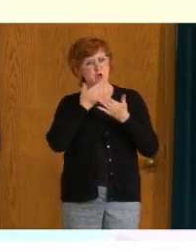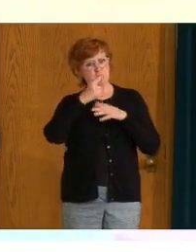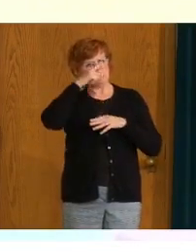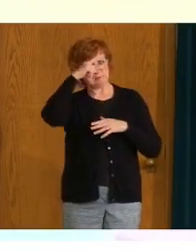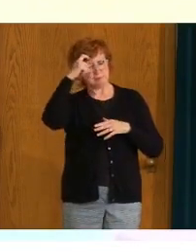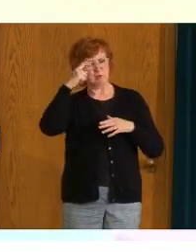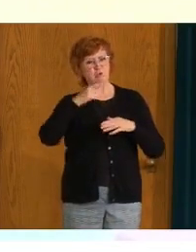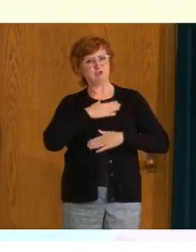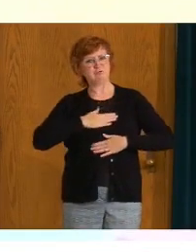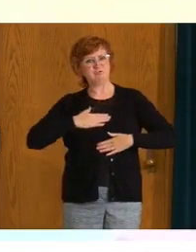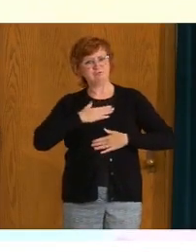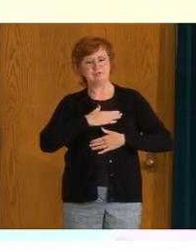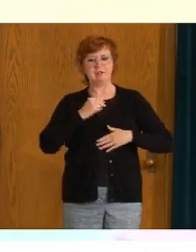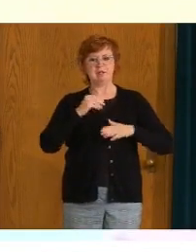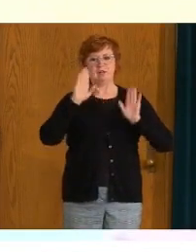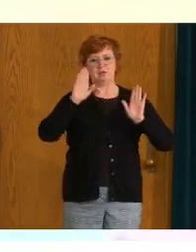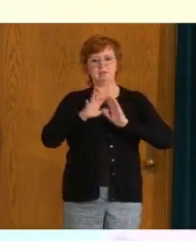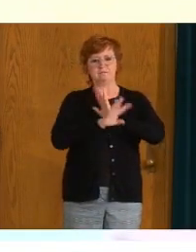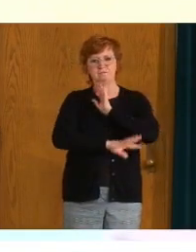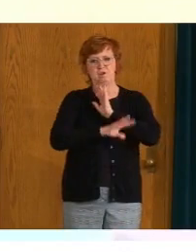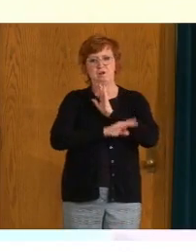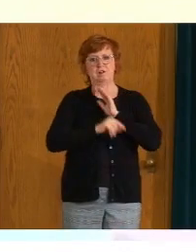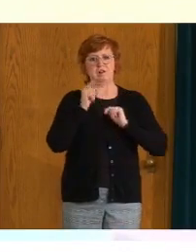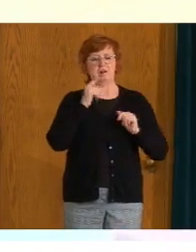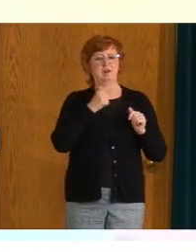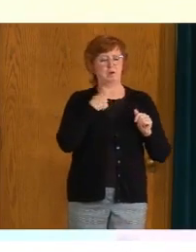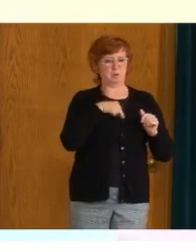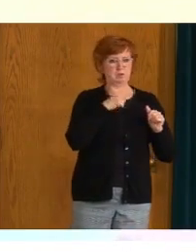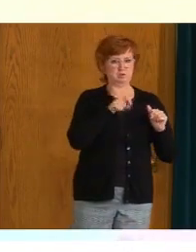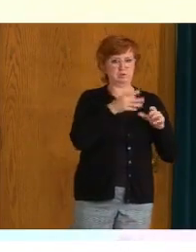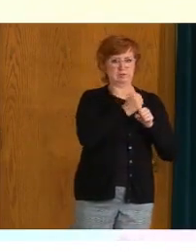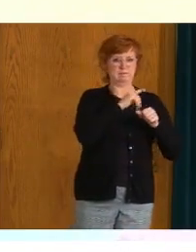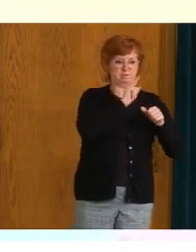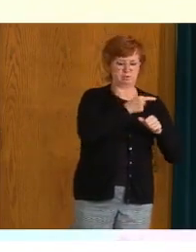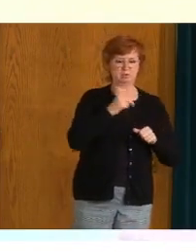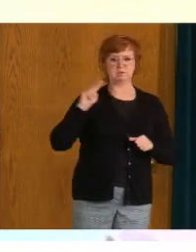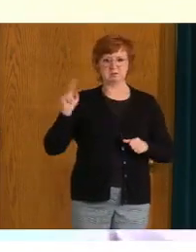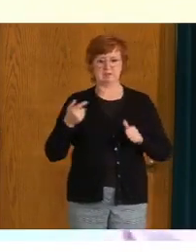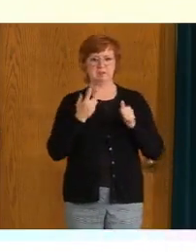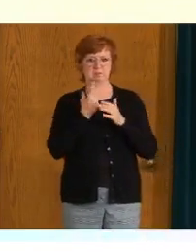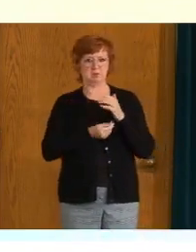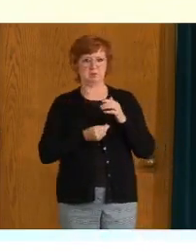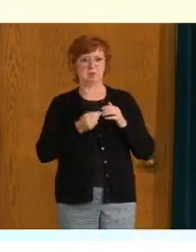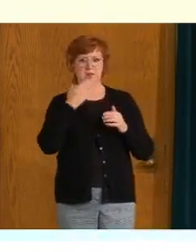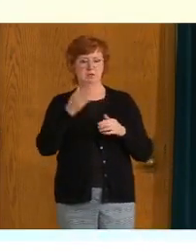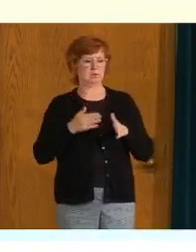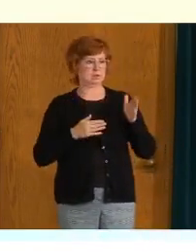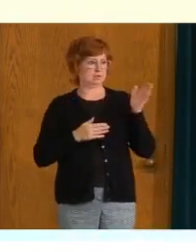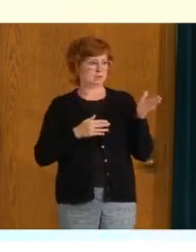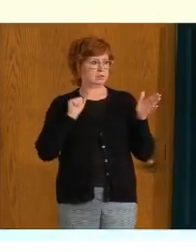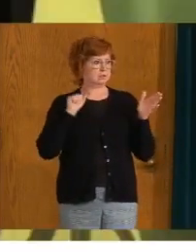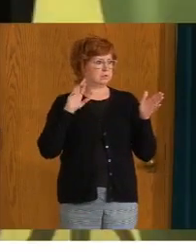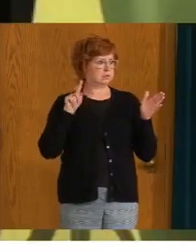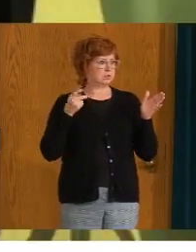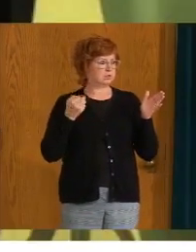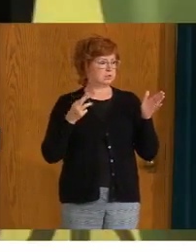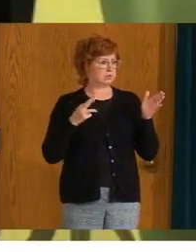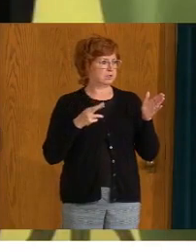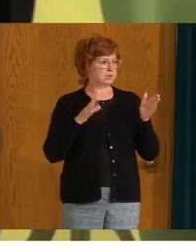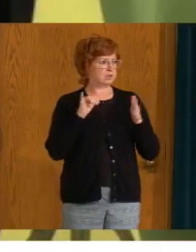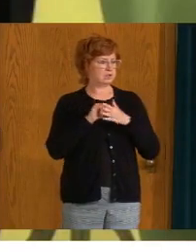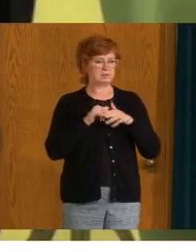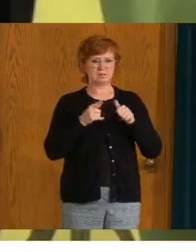arms, get our first dose, and then get our second dose. Thank you. Follow up, Arthur? I think this is the first time that we've had you